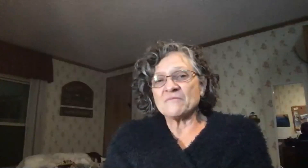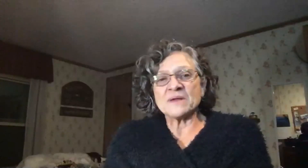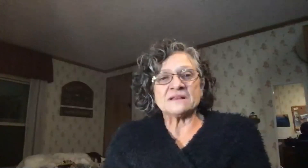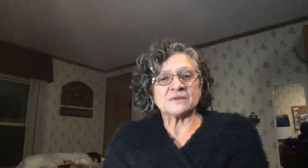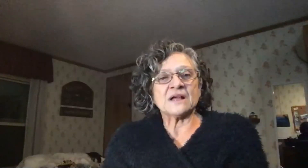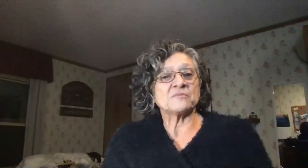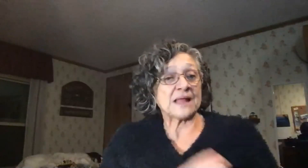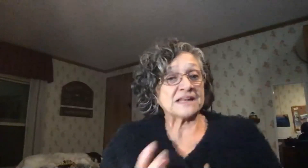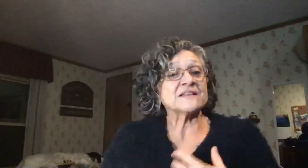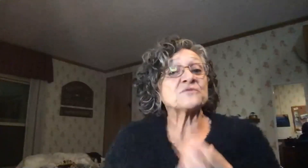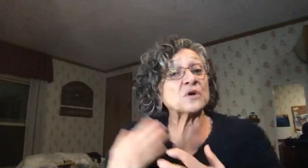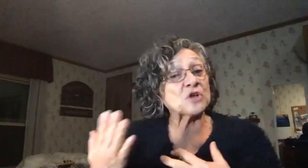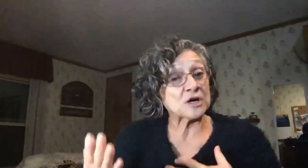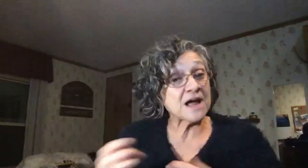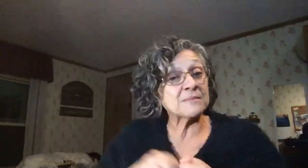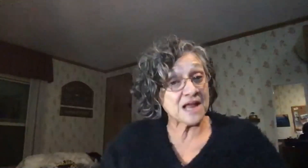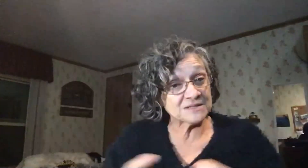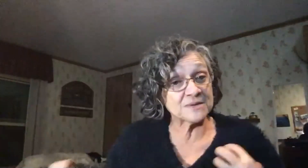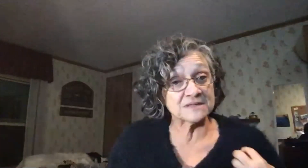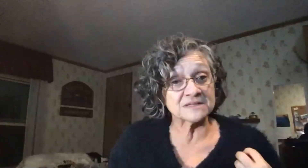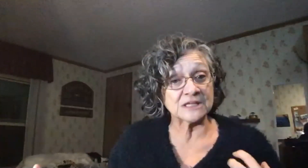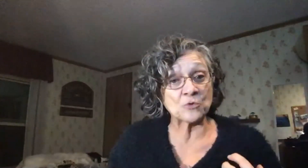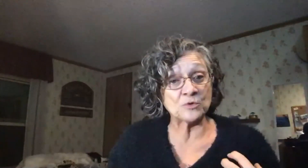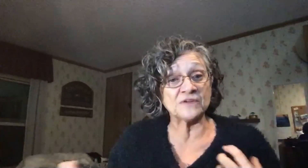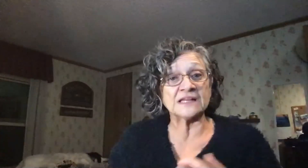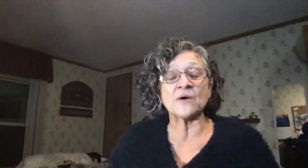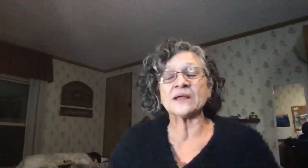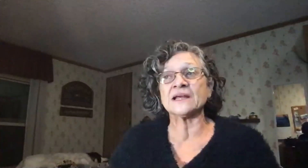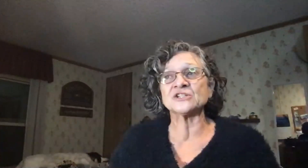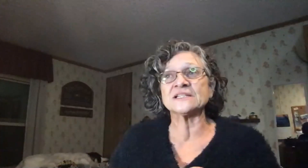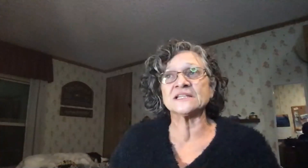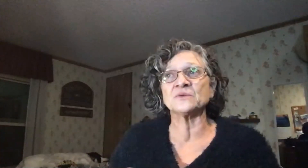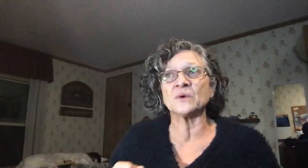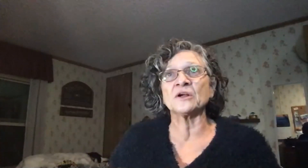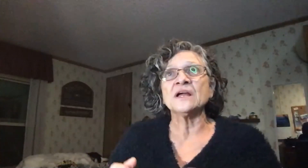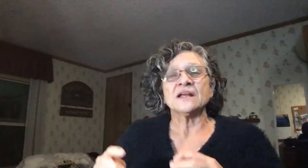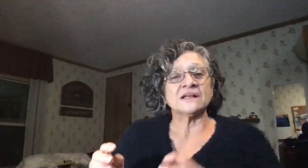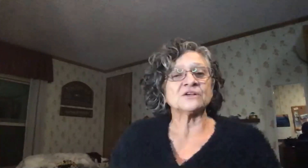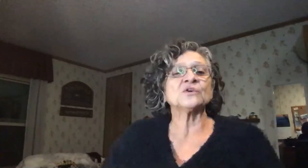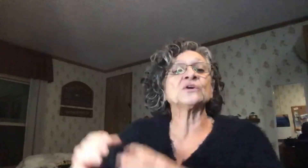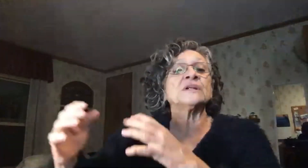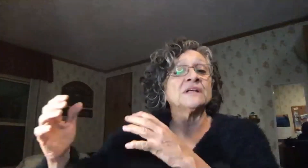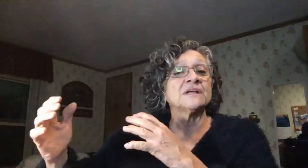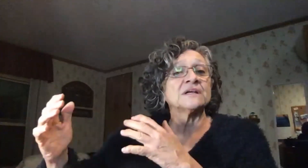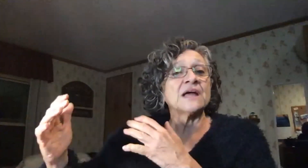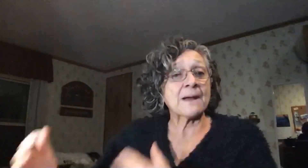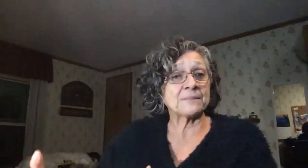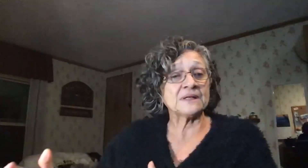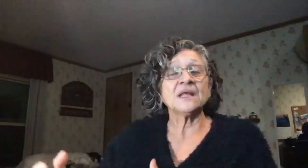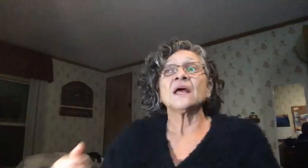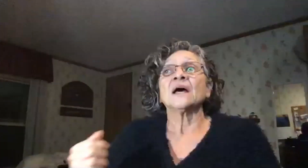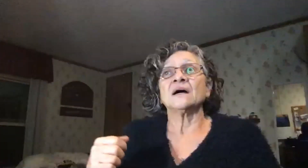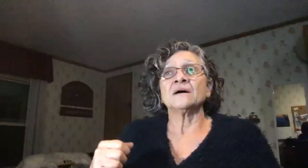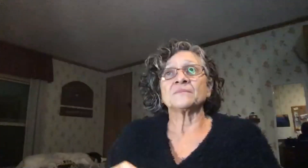I've been kind of planning this for a long time. It has been slow moving, and now I can actually see where it could